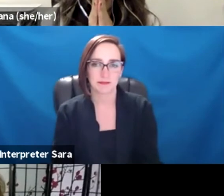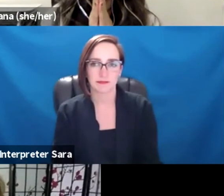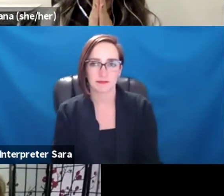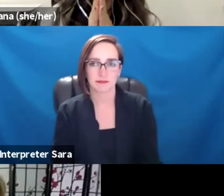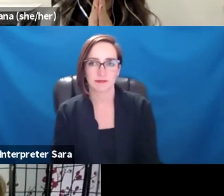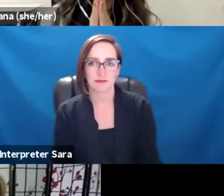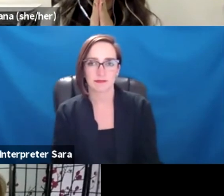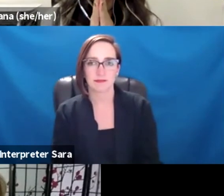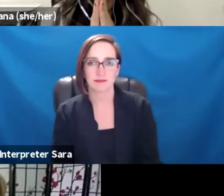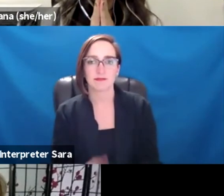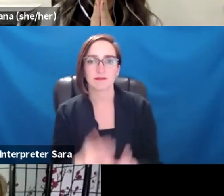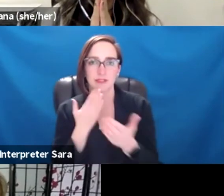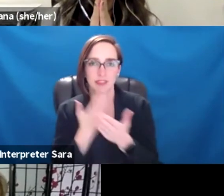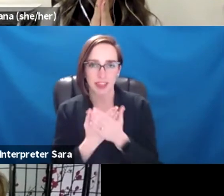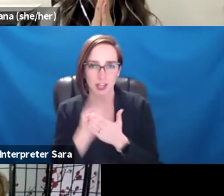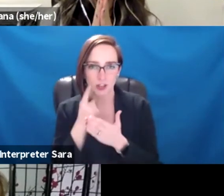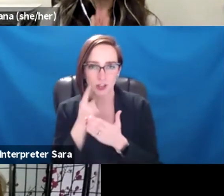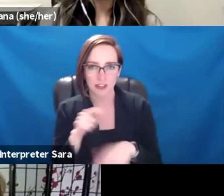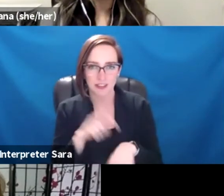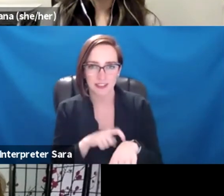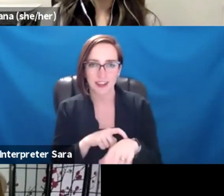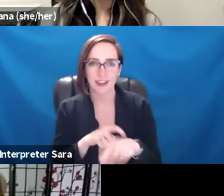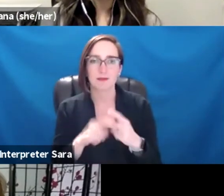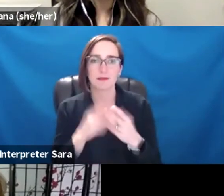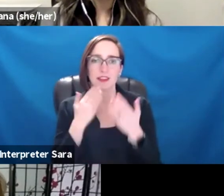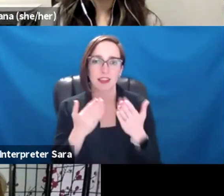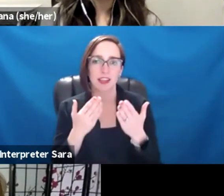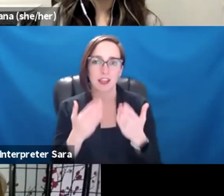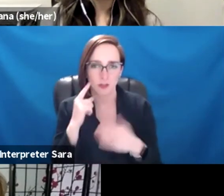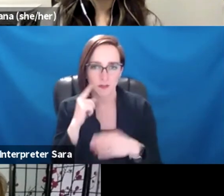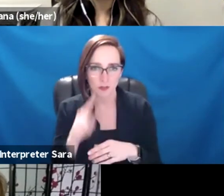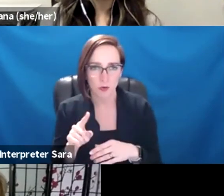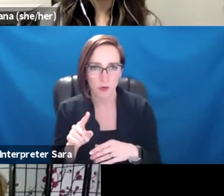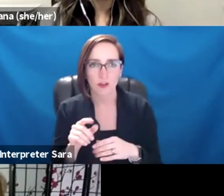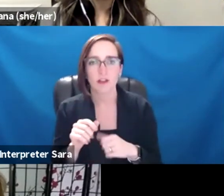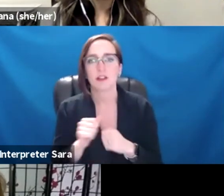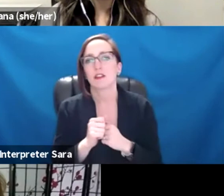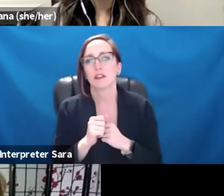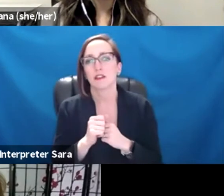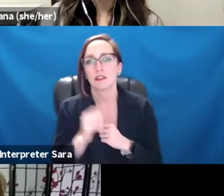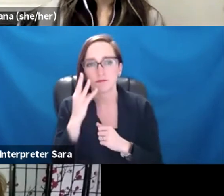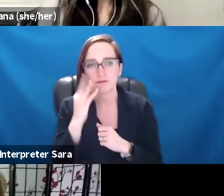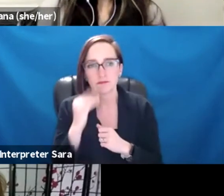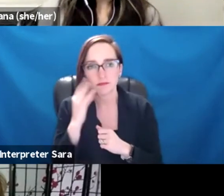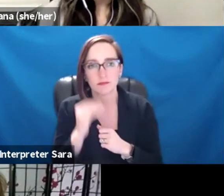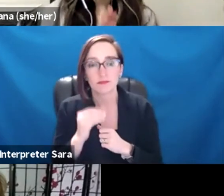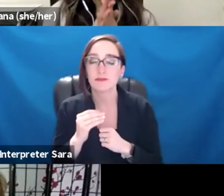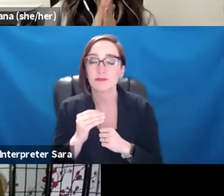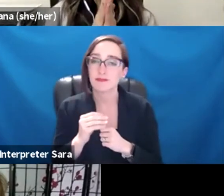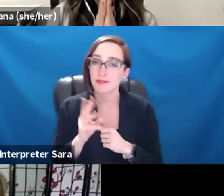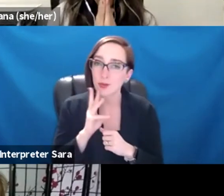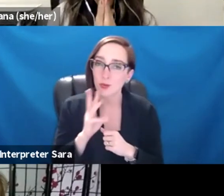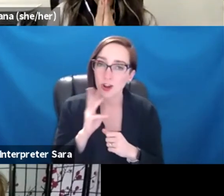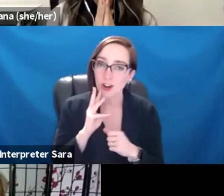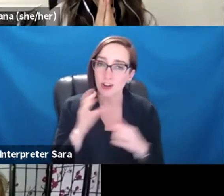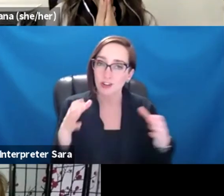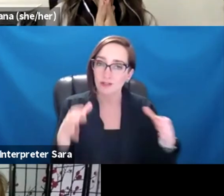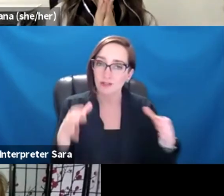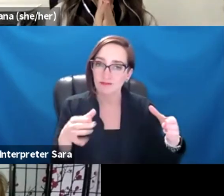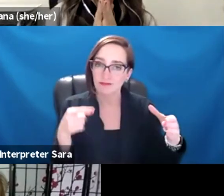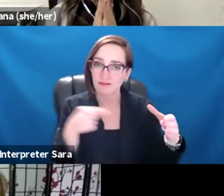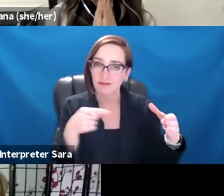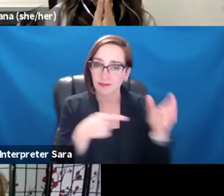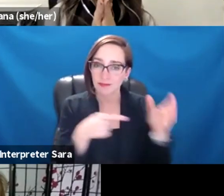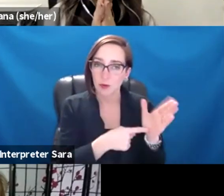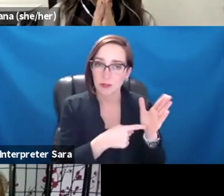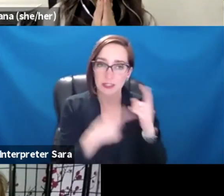offering. Thank you. With gratitude. To the water Thank you. You. held our tears and this space, we want to